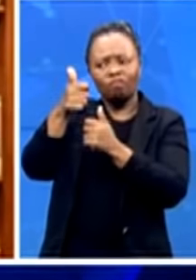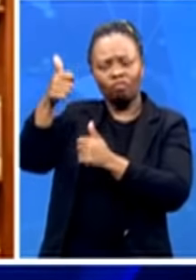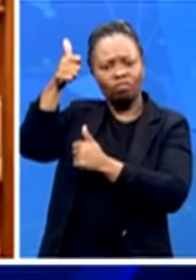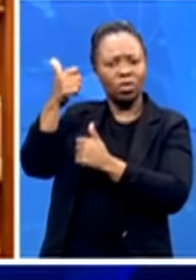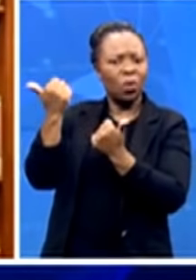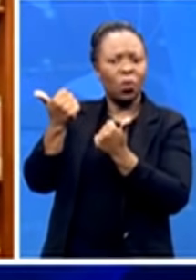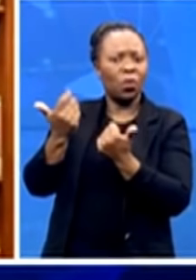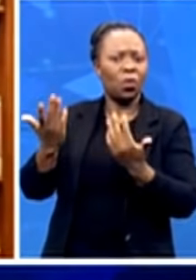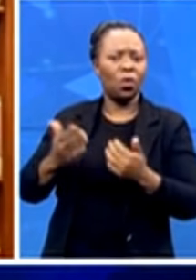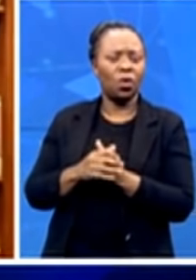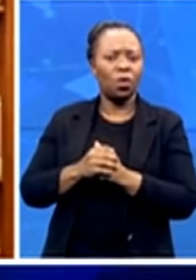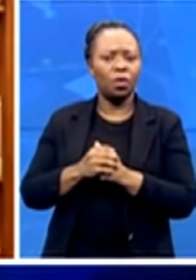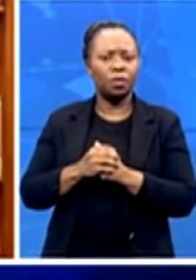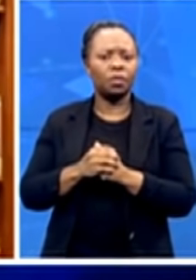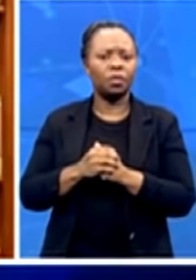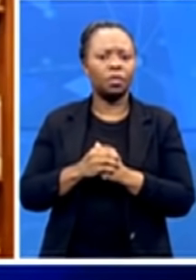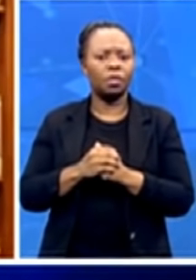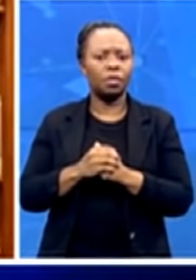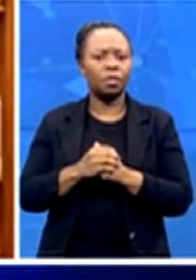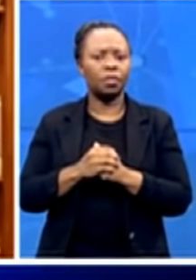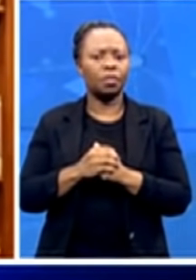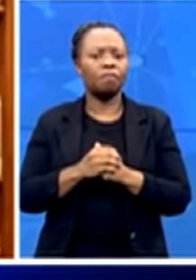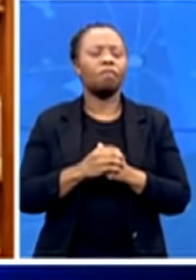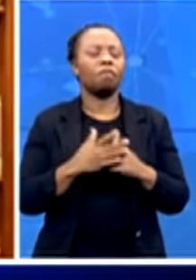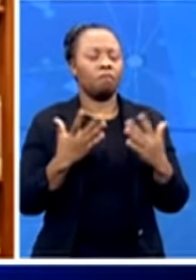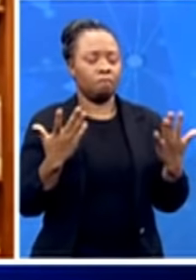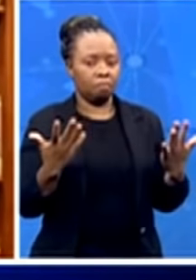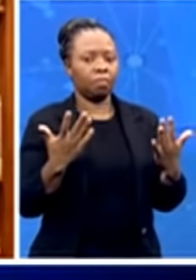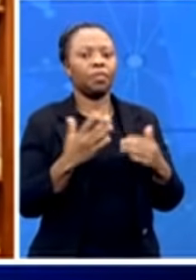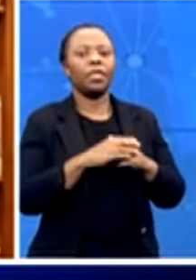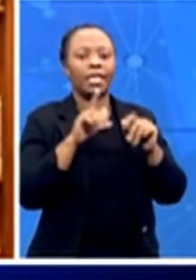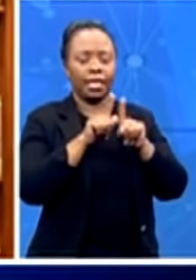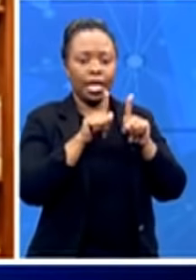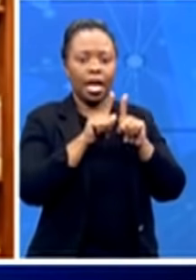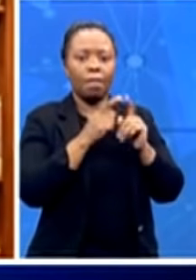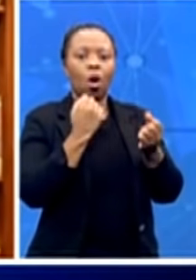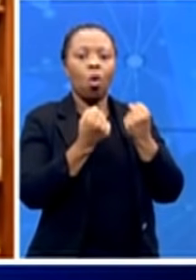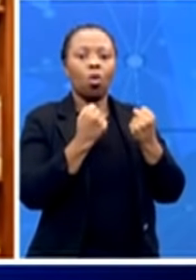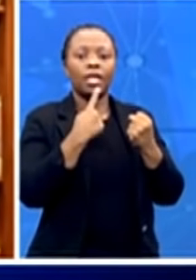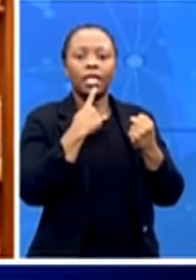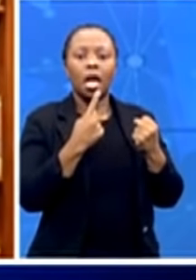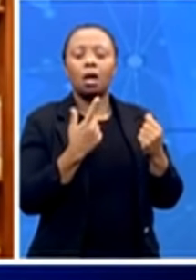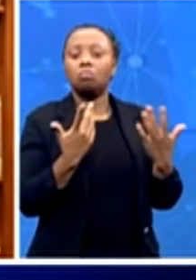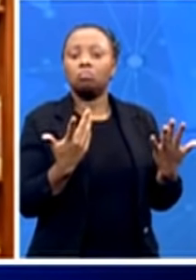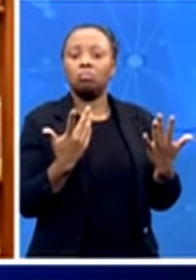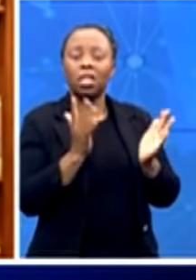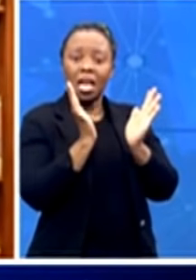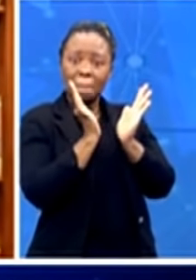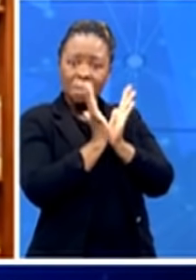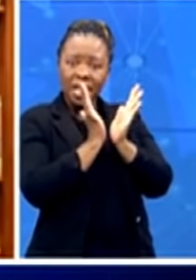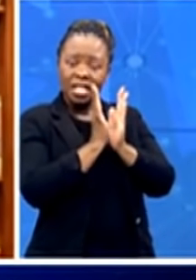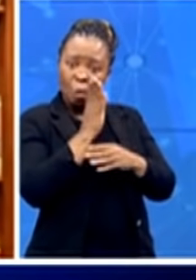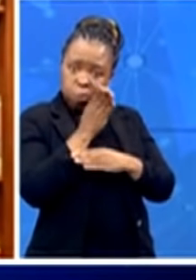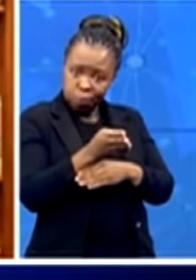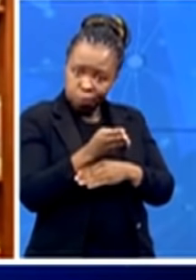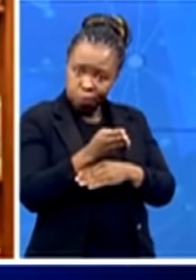So this is also precisely where the court pronounced and said that if you were present at the meeting, if you had opportunity to participate in the process, you can't at